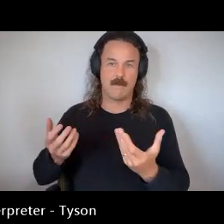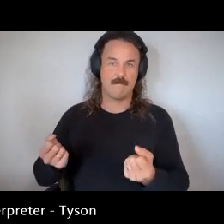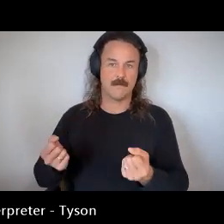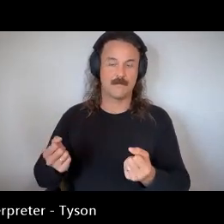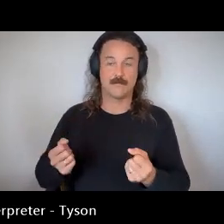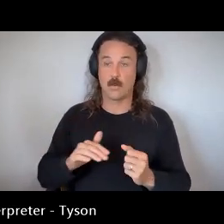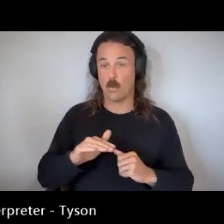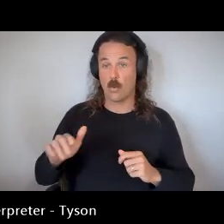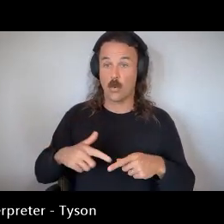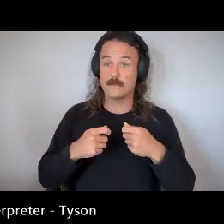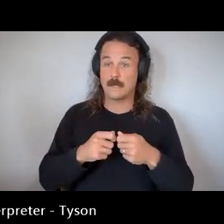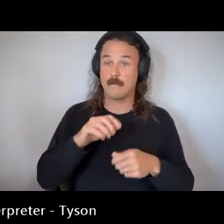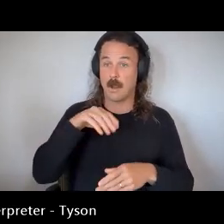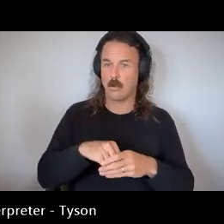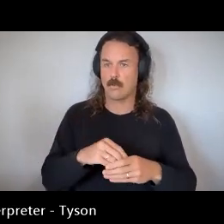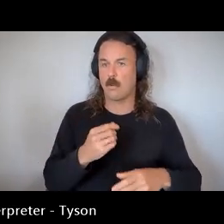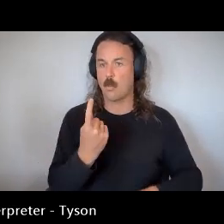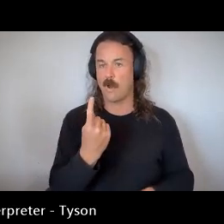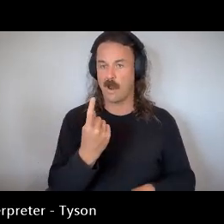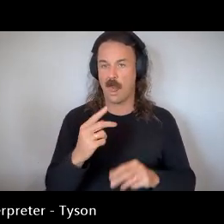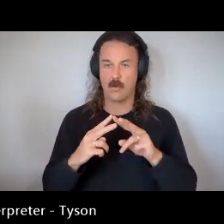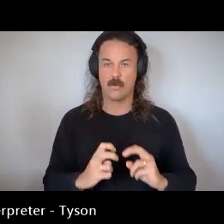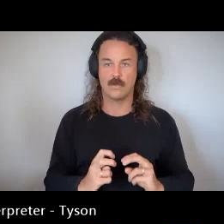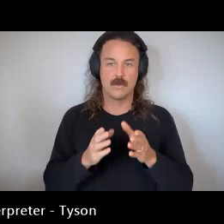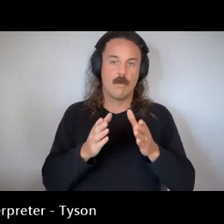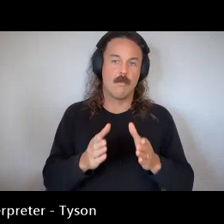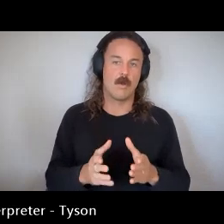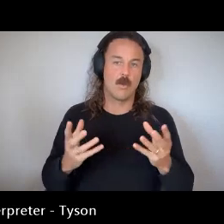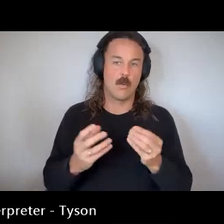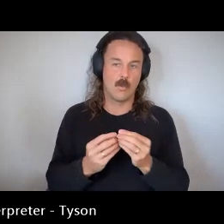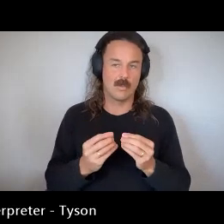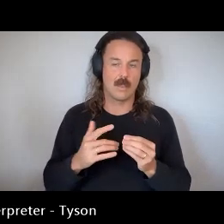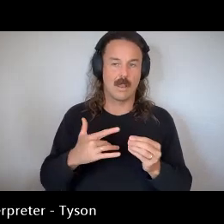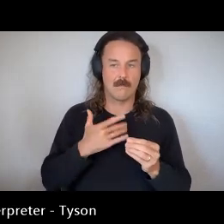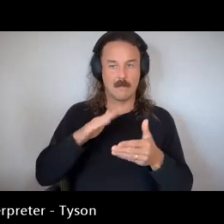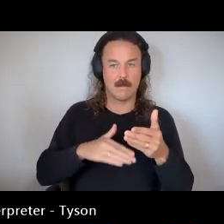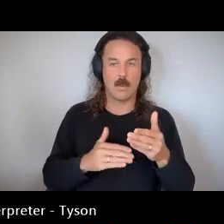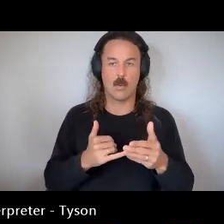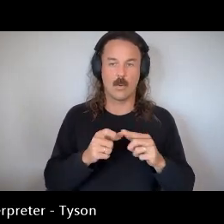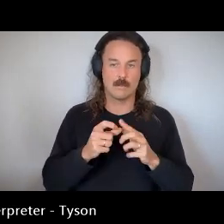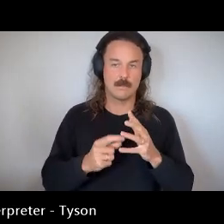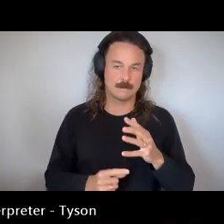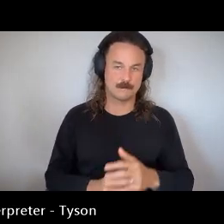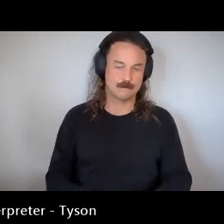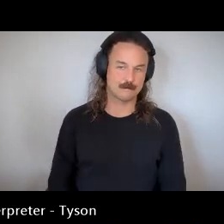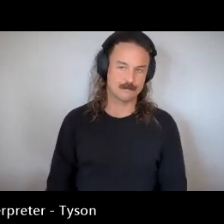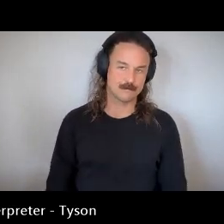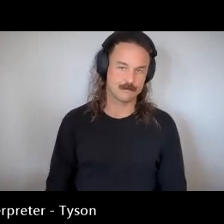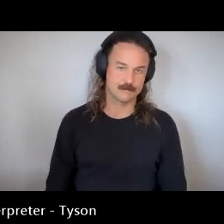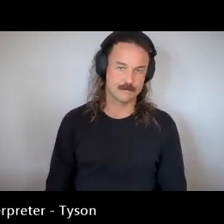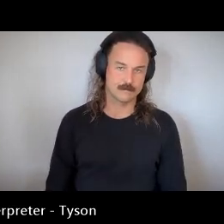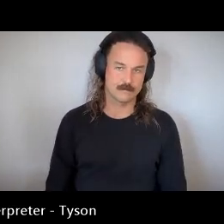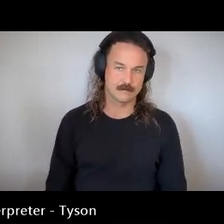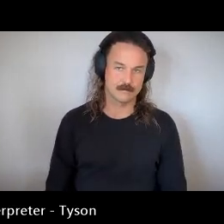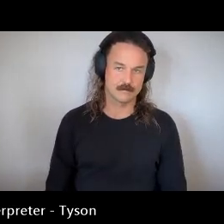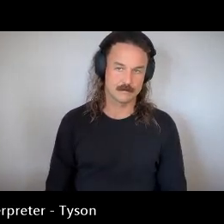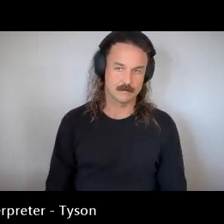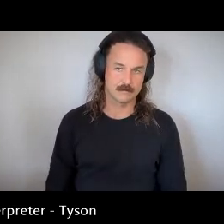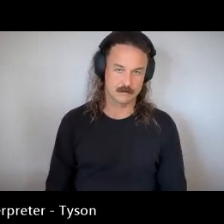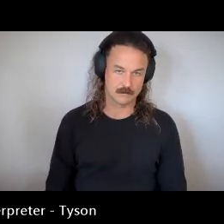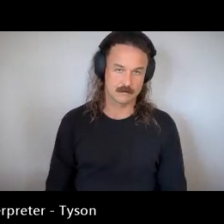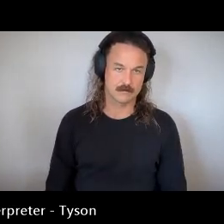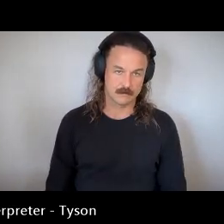lived experience of disability. It was a great team, and we really found those diverse perspectives really